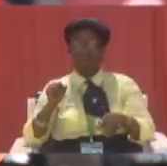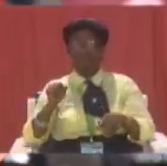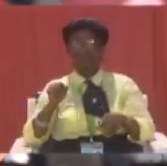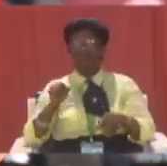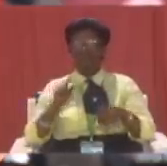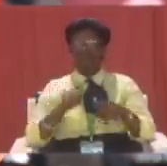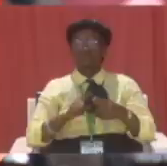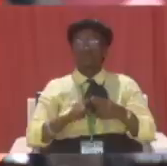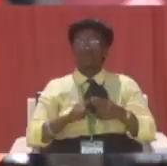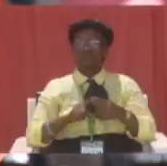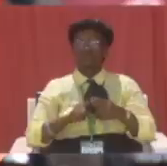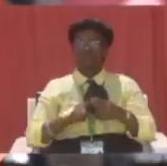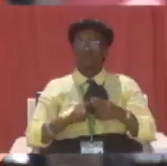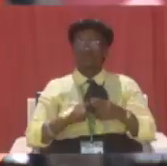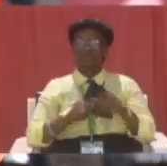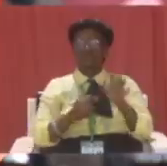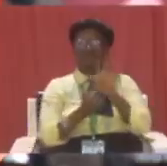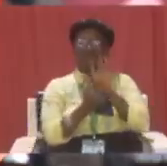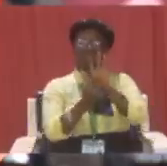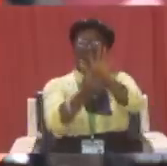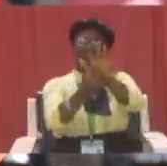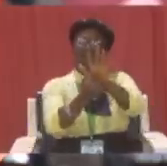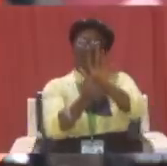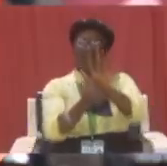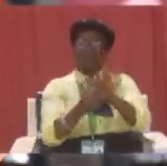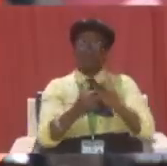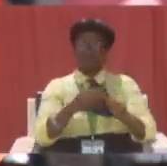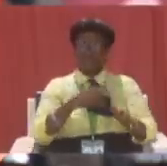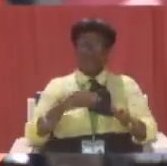to signs and wonders.